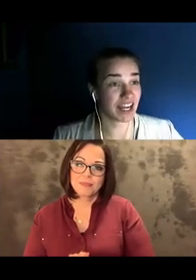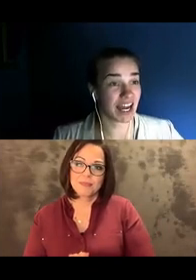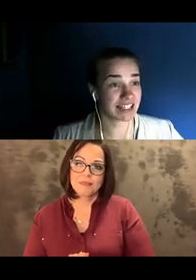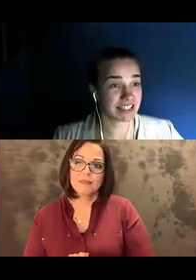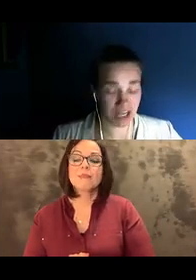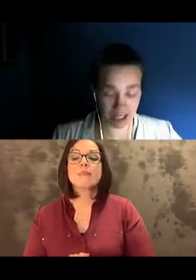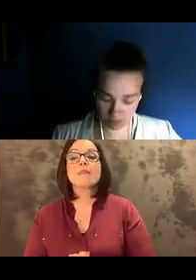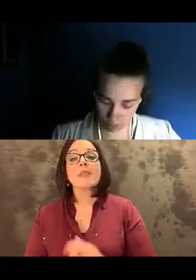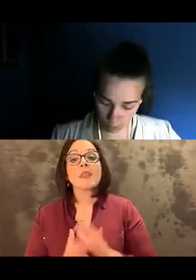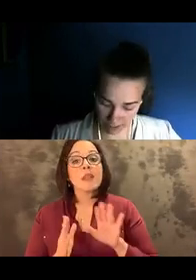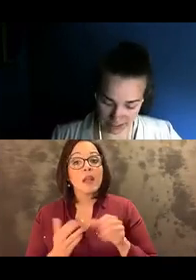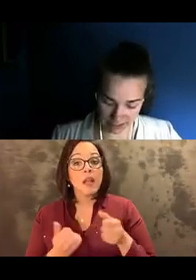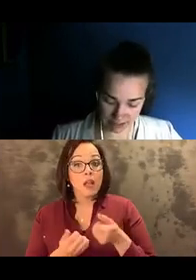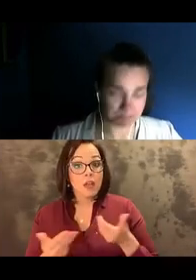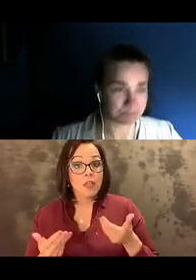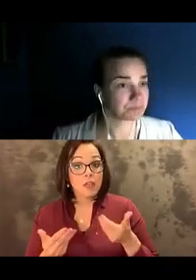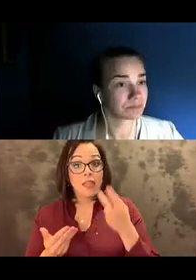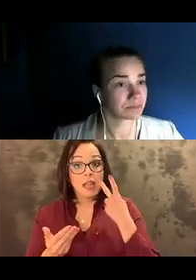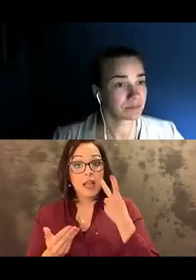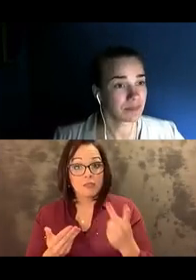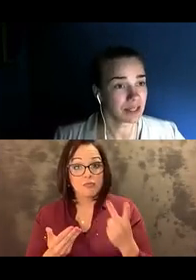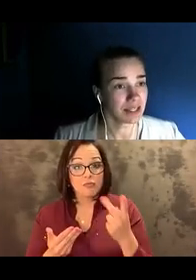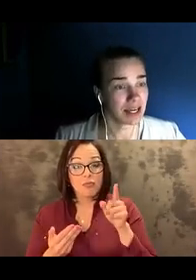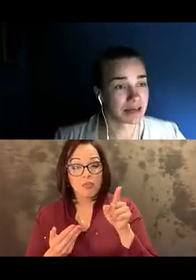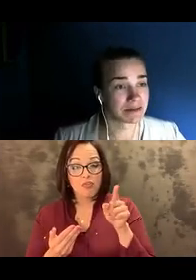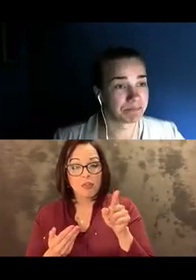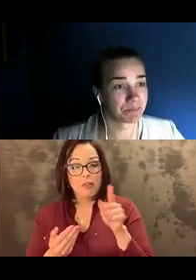Another thing I saw was